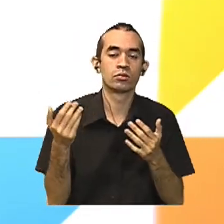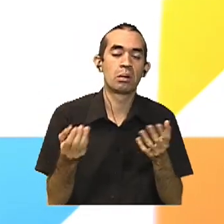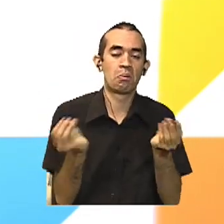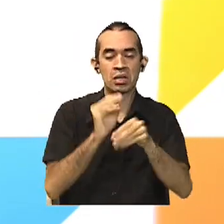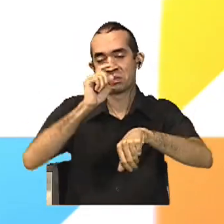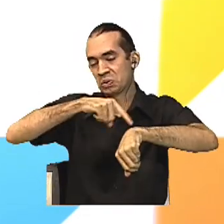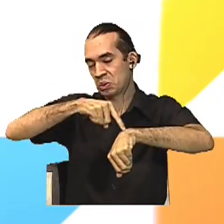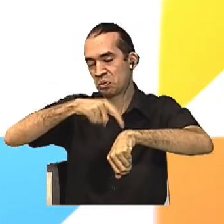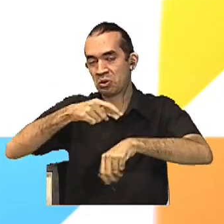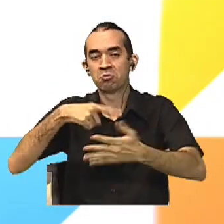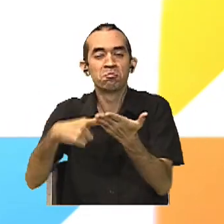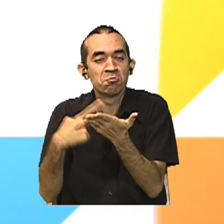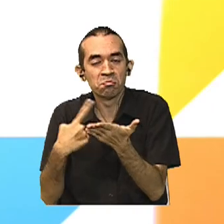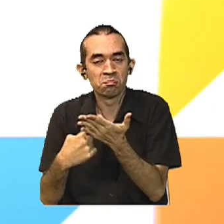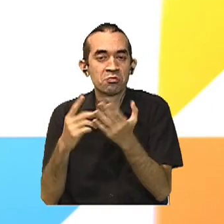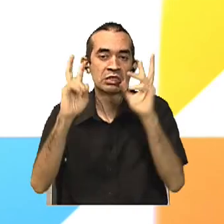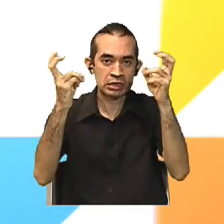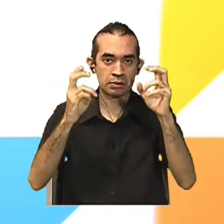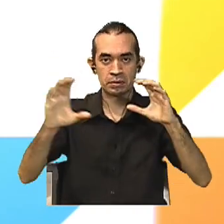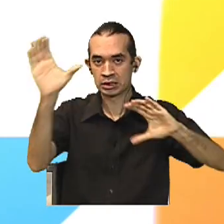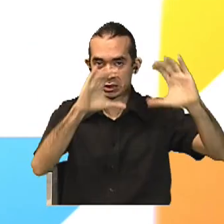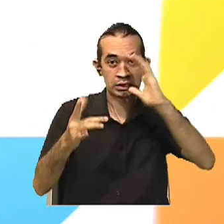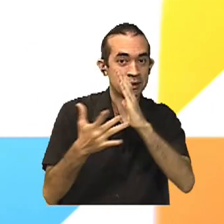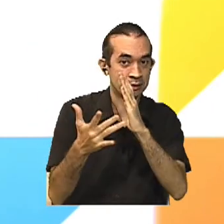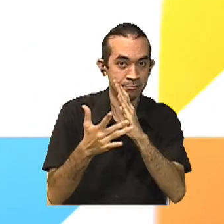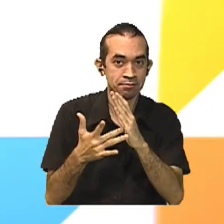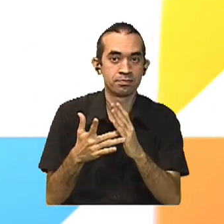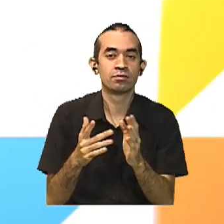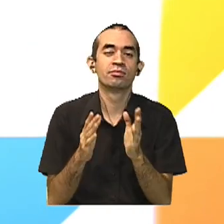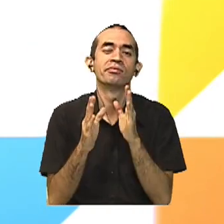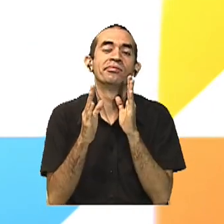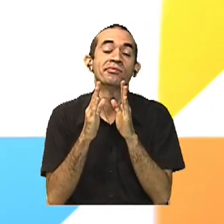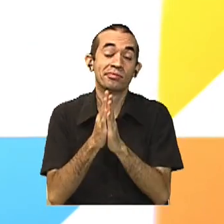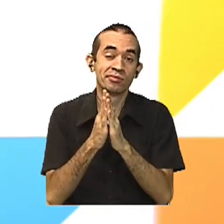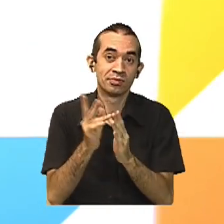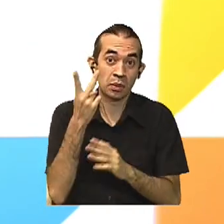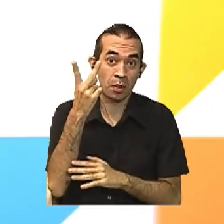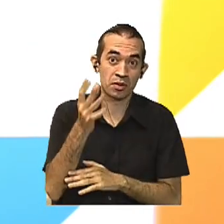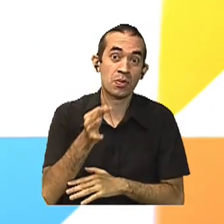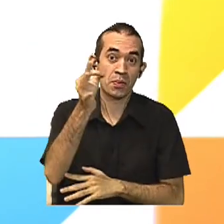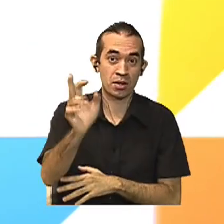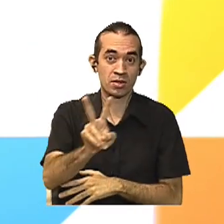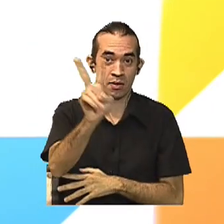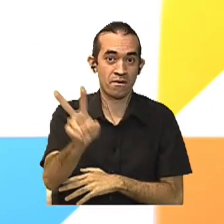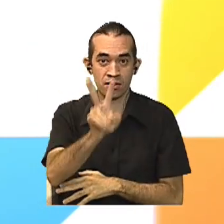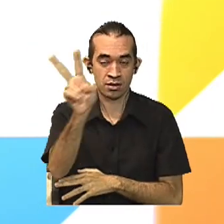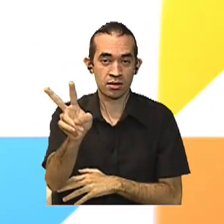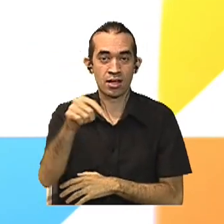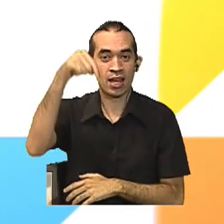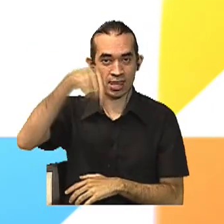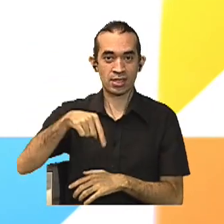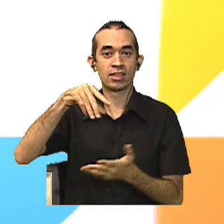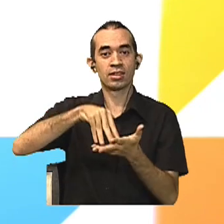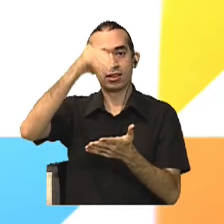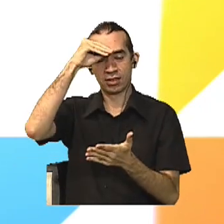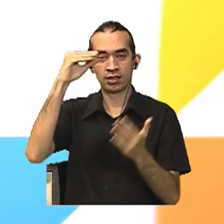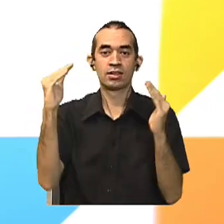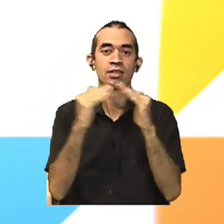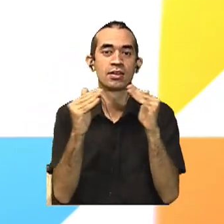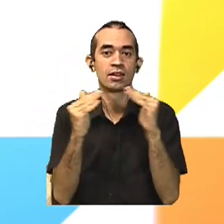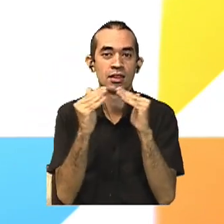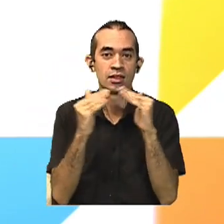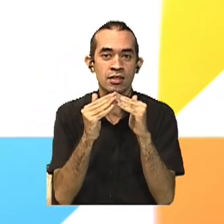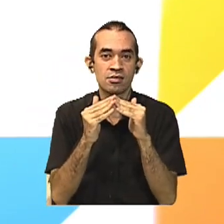talk about science and technology. So please see you next Friday here in Aprendo en